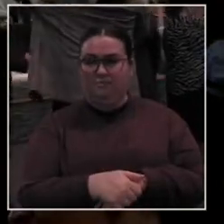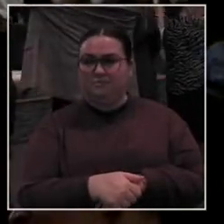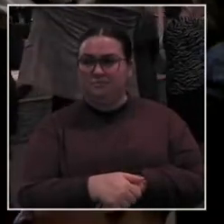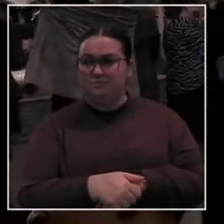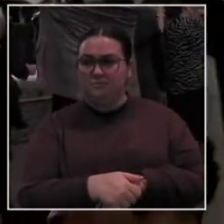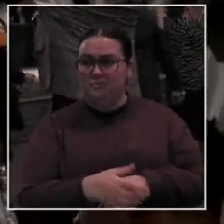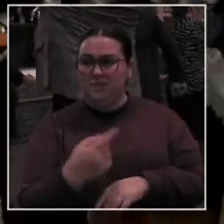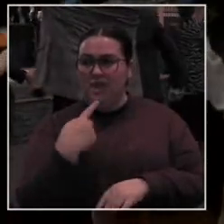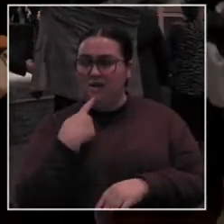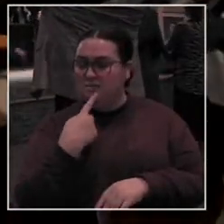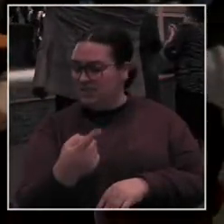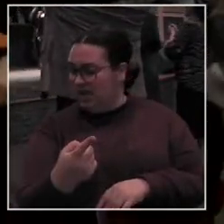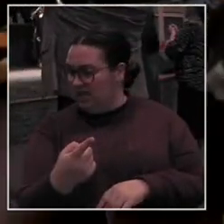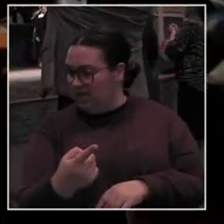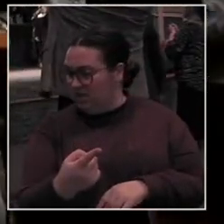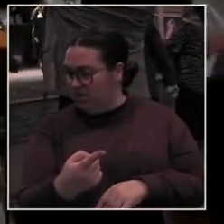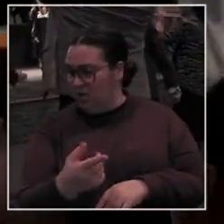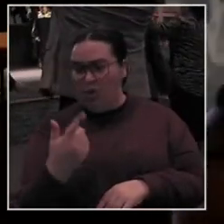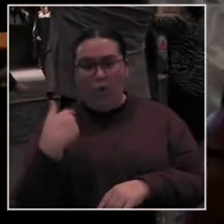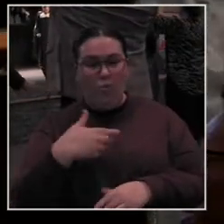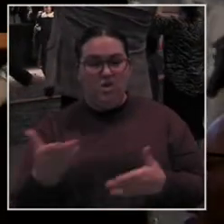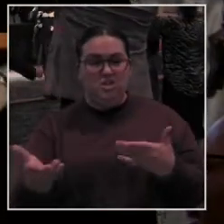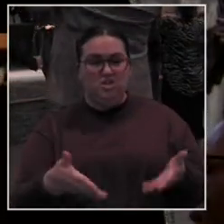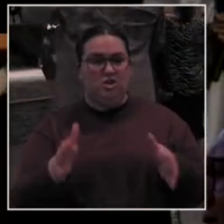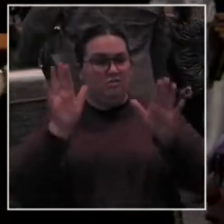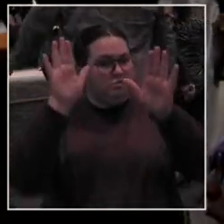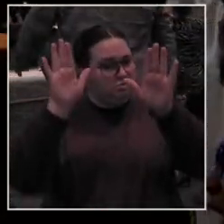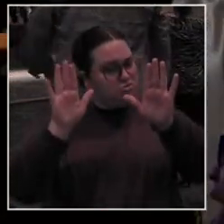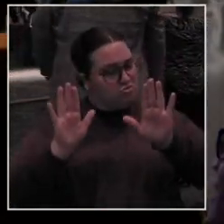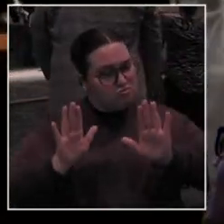I'm telling you, we serve a great God.